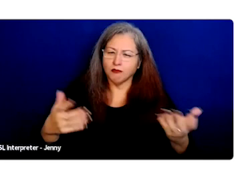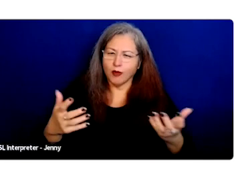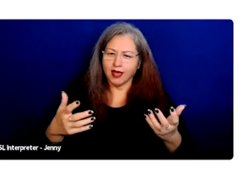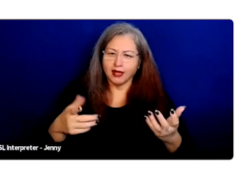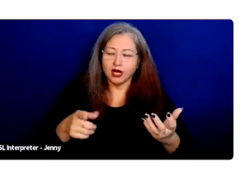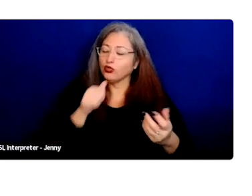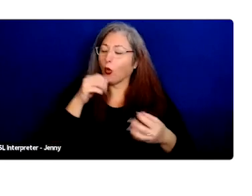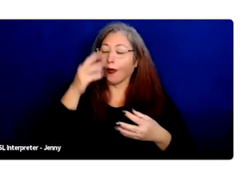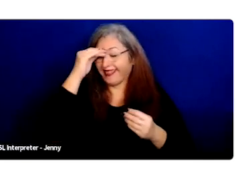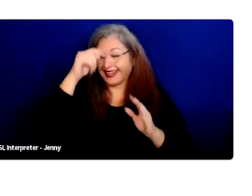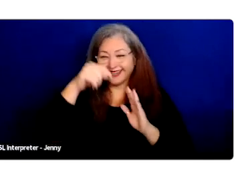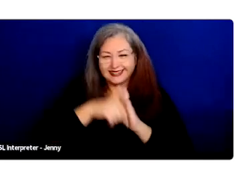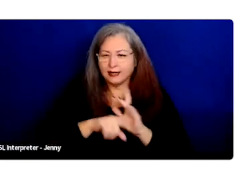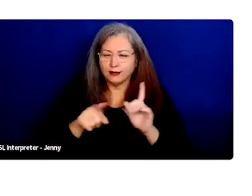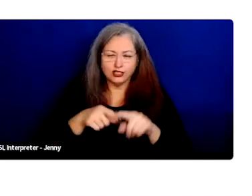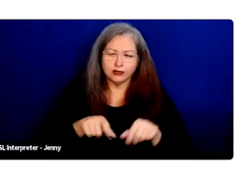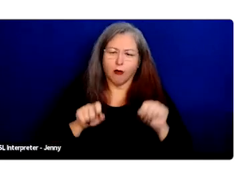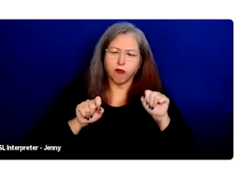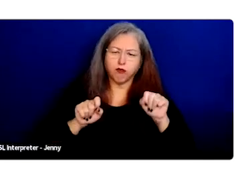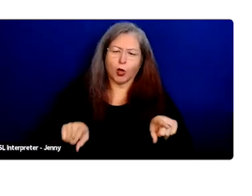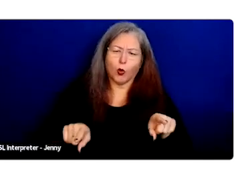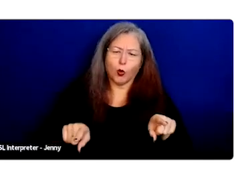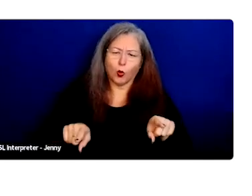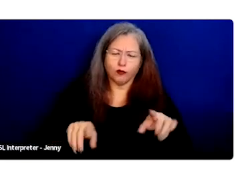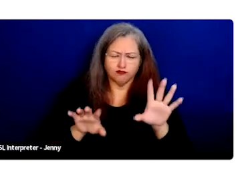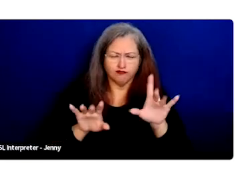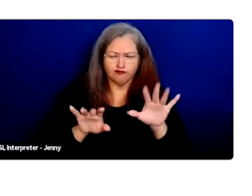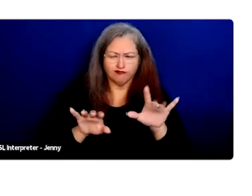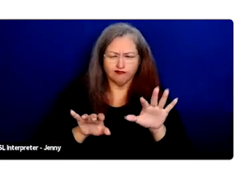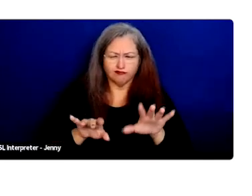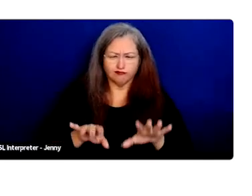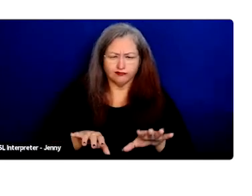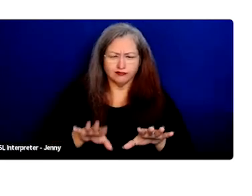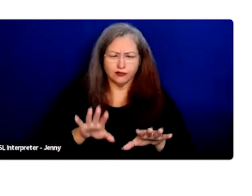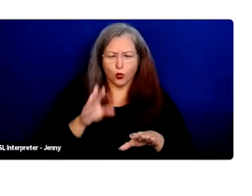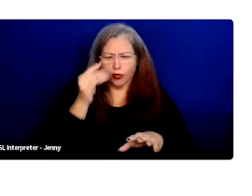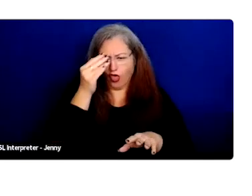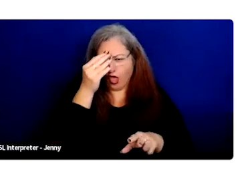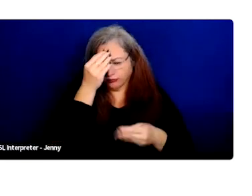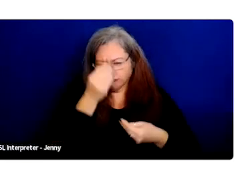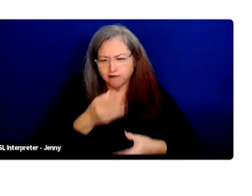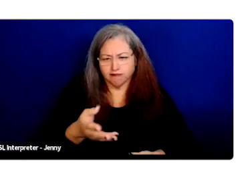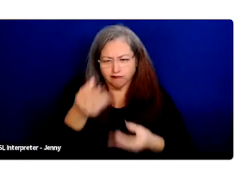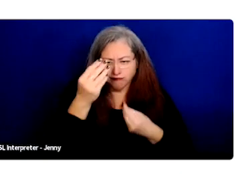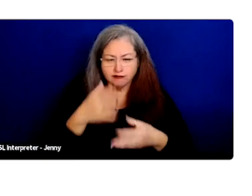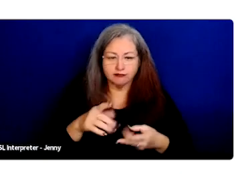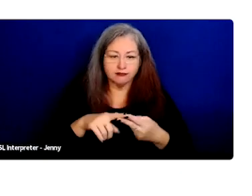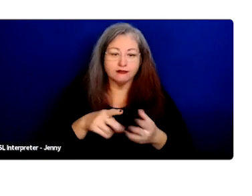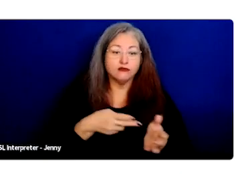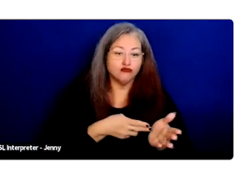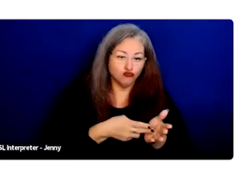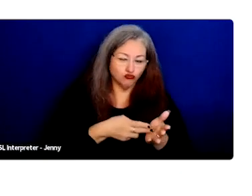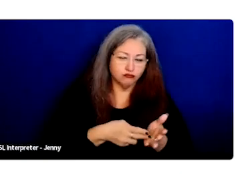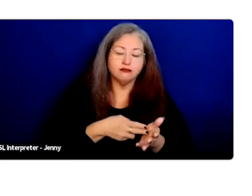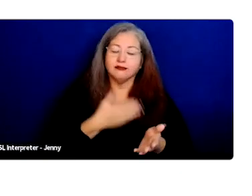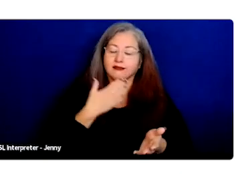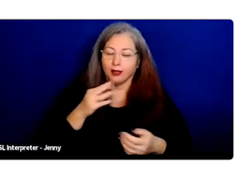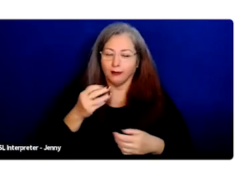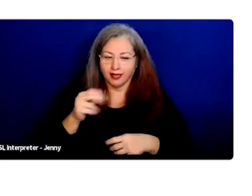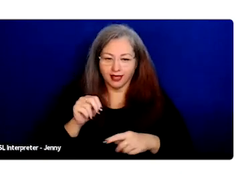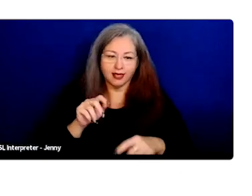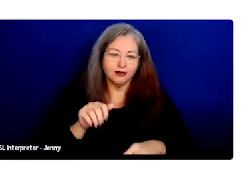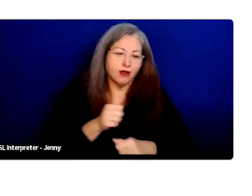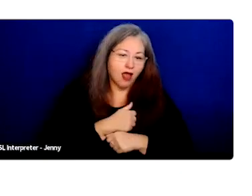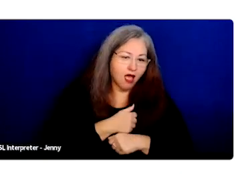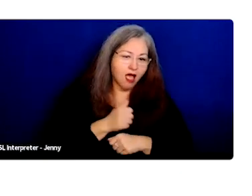think about it too much. Just kind of just let some of the thoughts come out. Truth. Thank you, Megan.